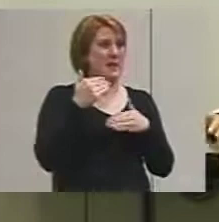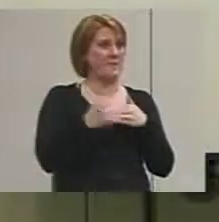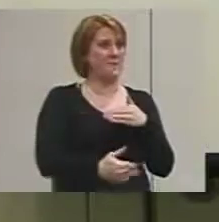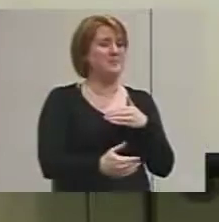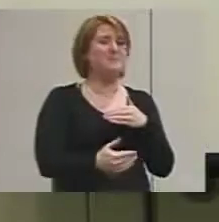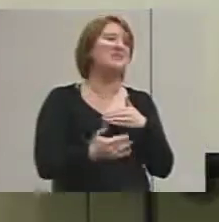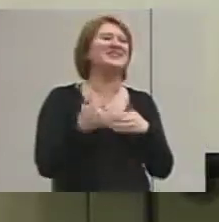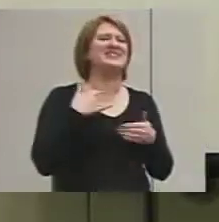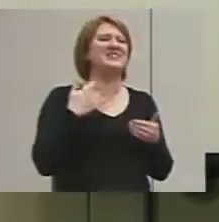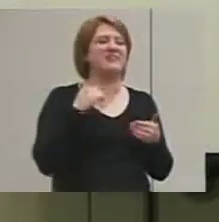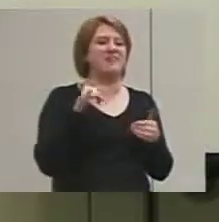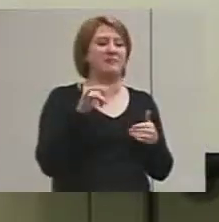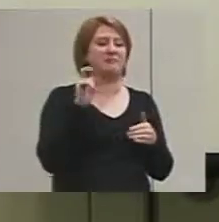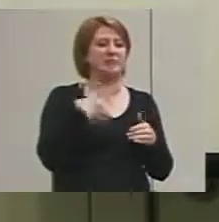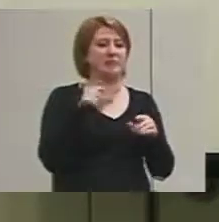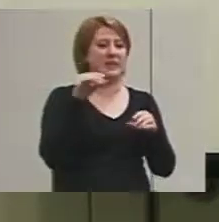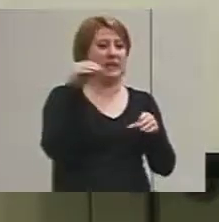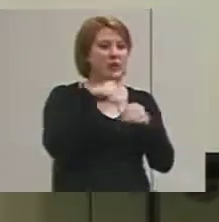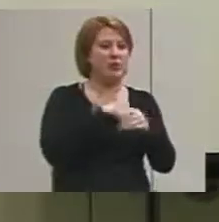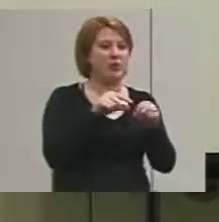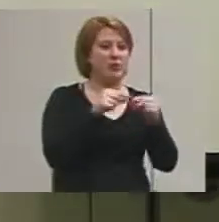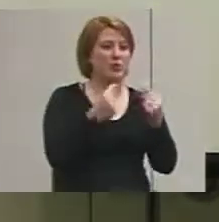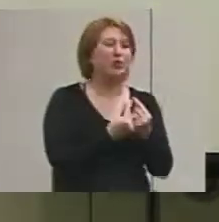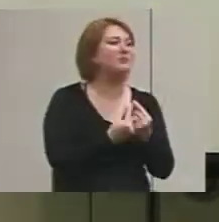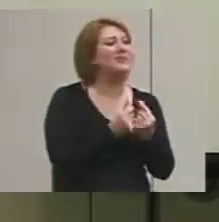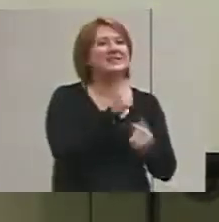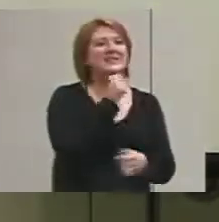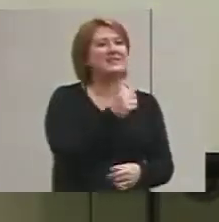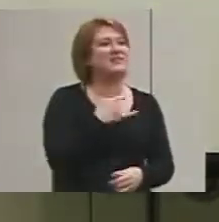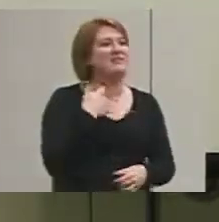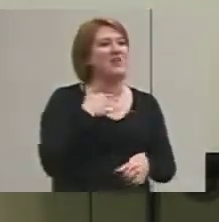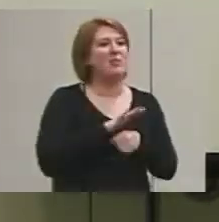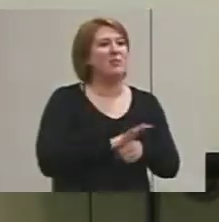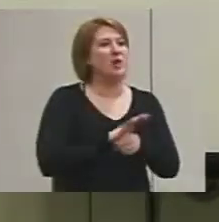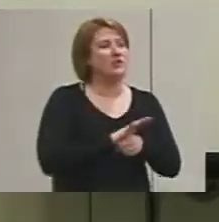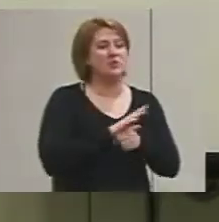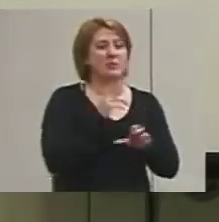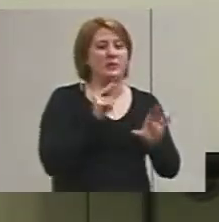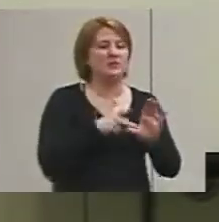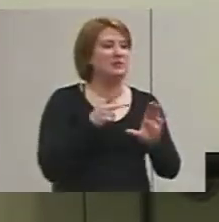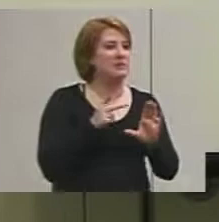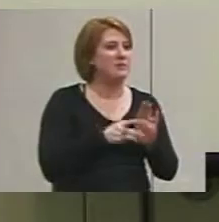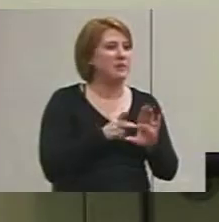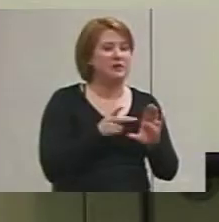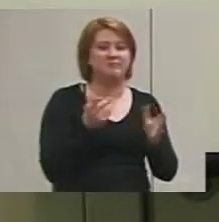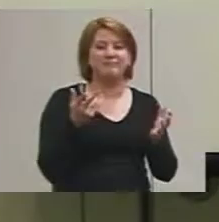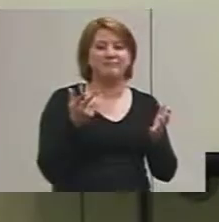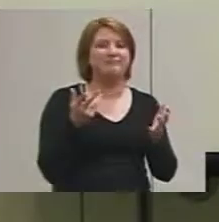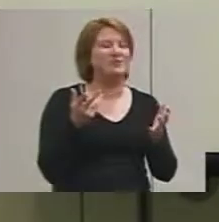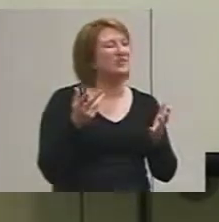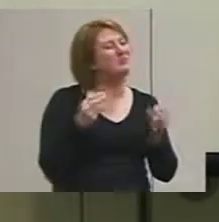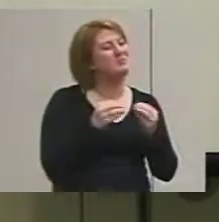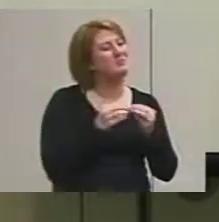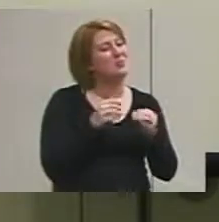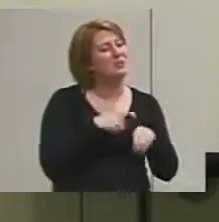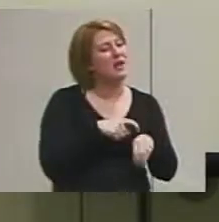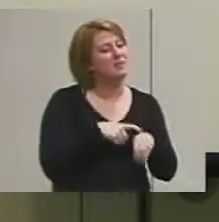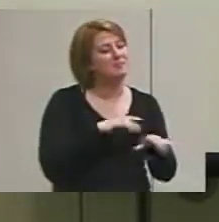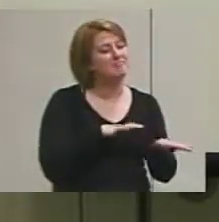he has to be with the group. He doesn't feel like that pressure to participate. And so it gives him just a little bit of time